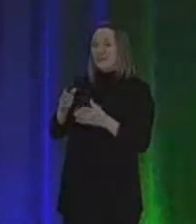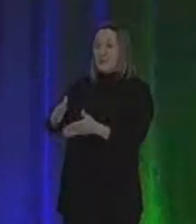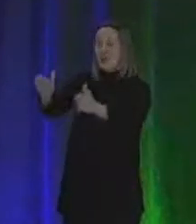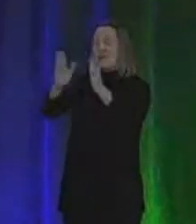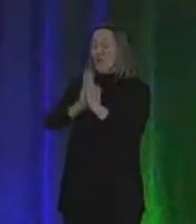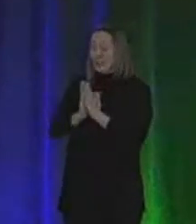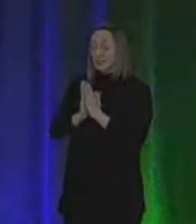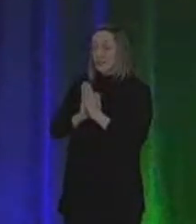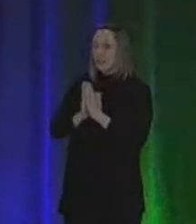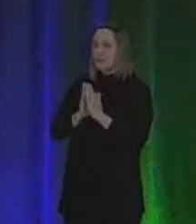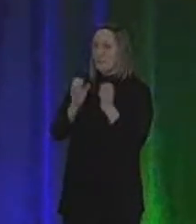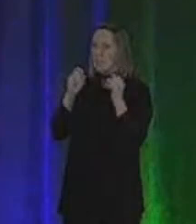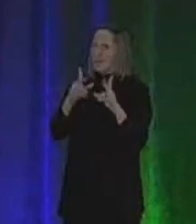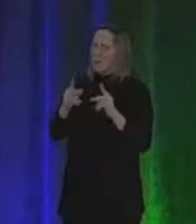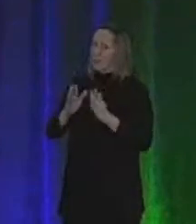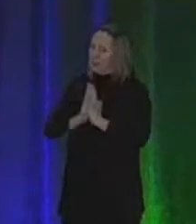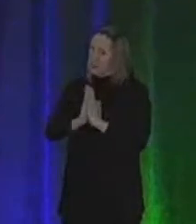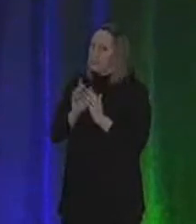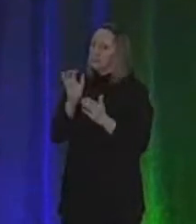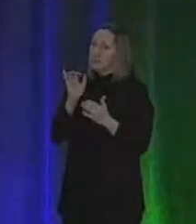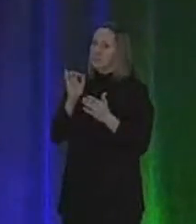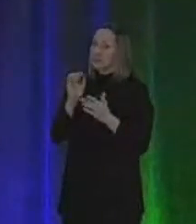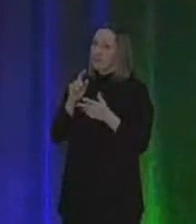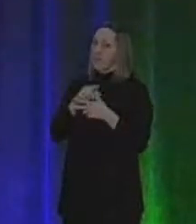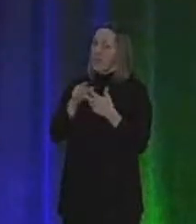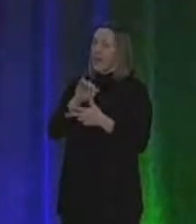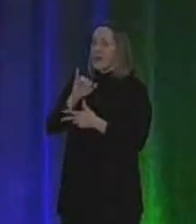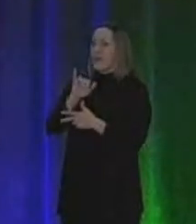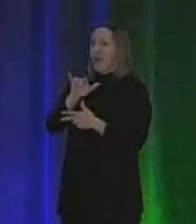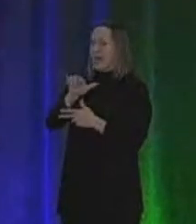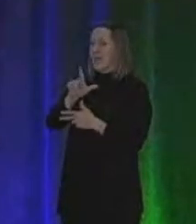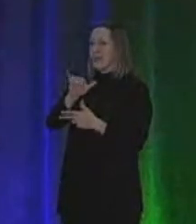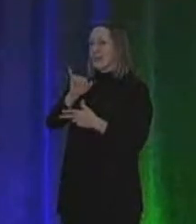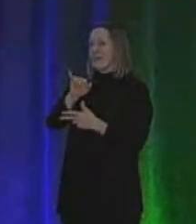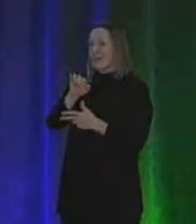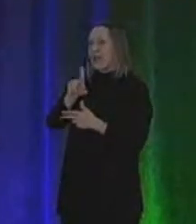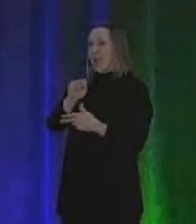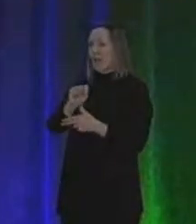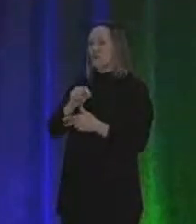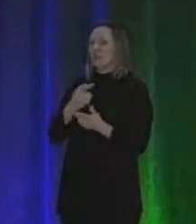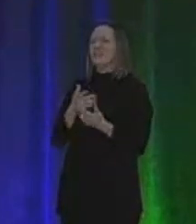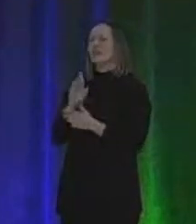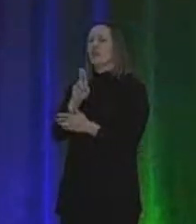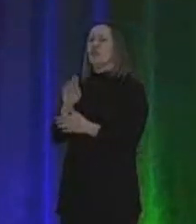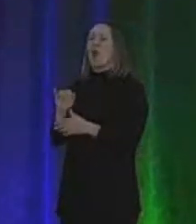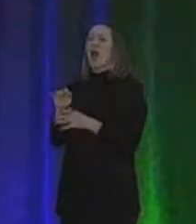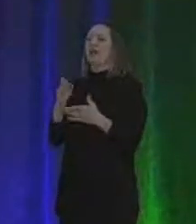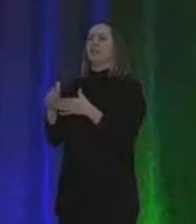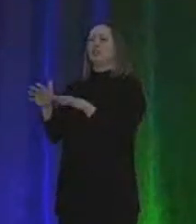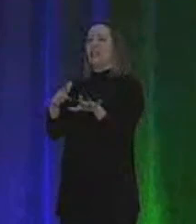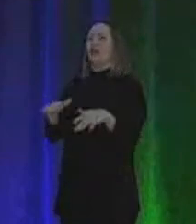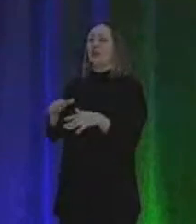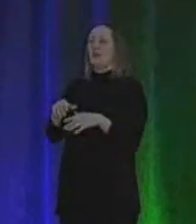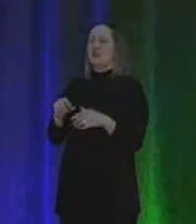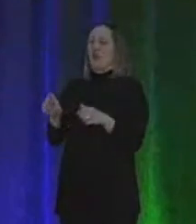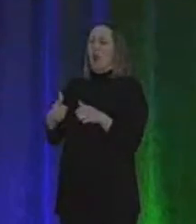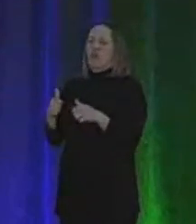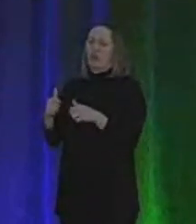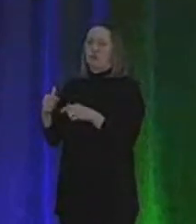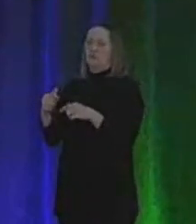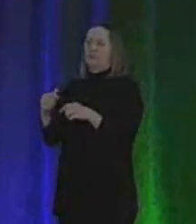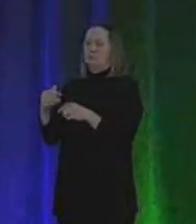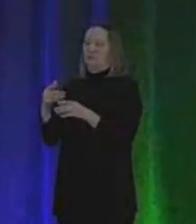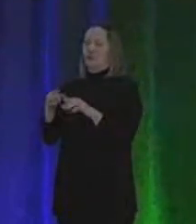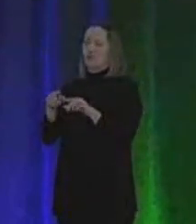feature from our community. And in this situation, I'm defining layouts as UI that's shared across sibling routes. And